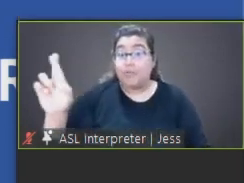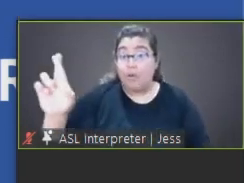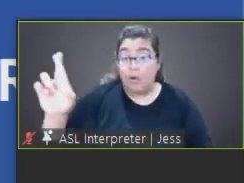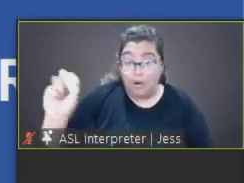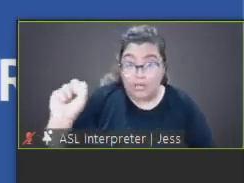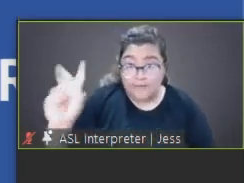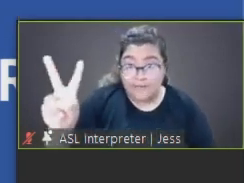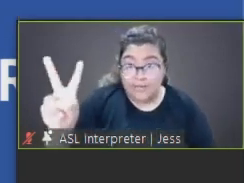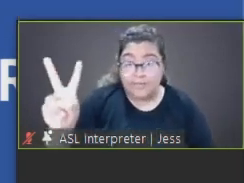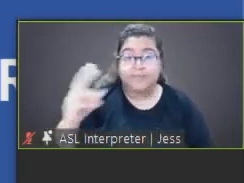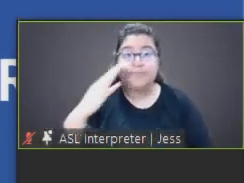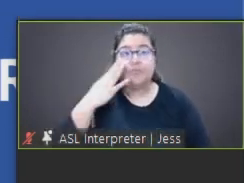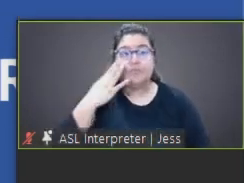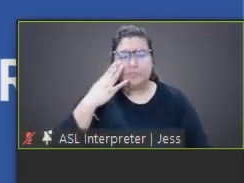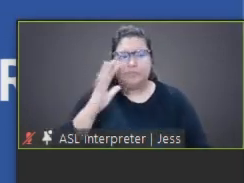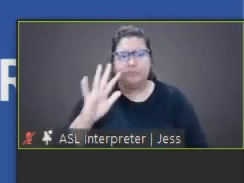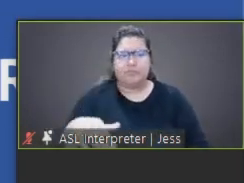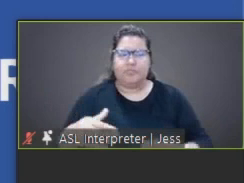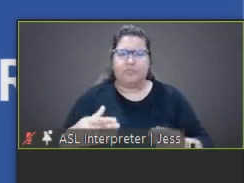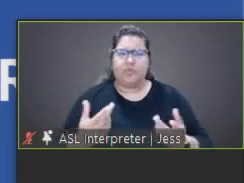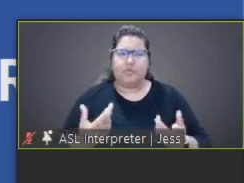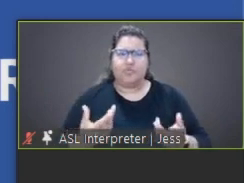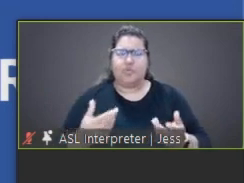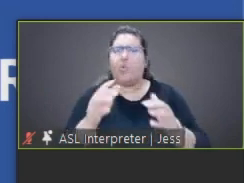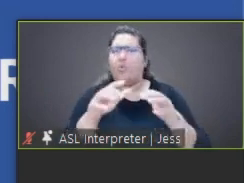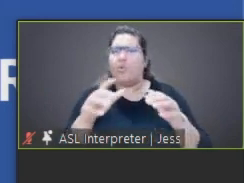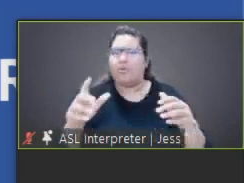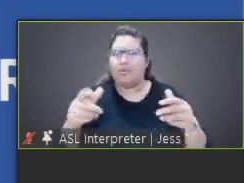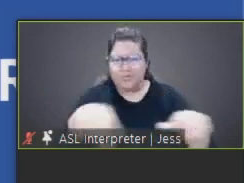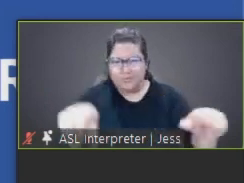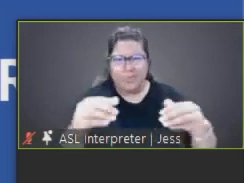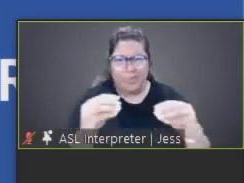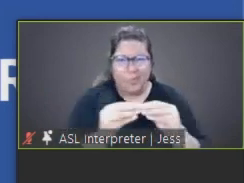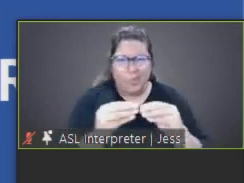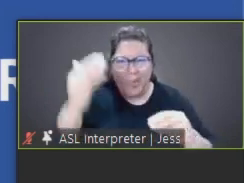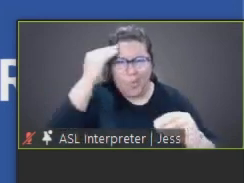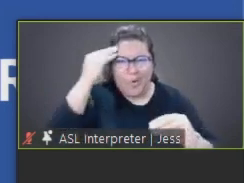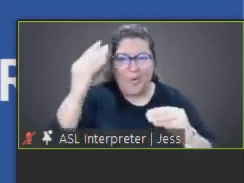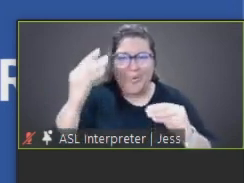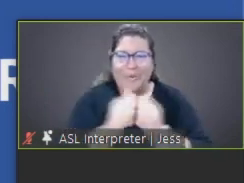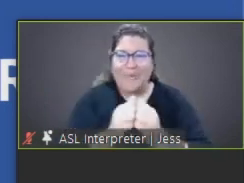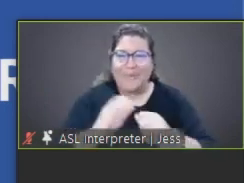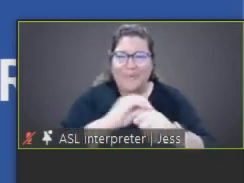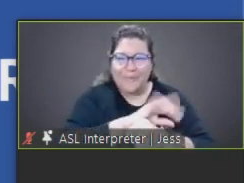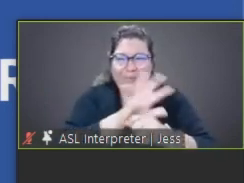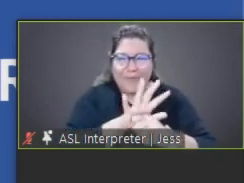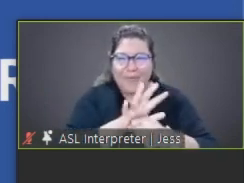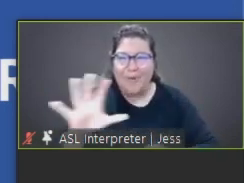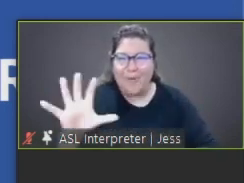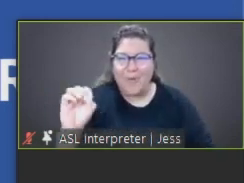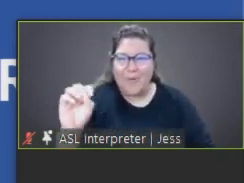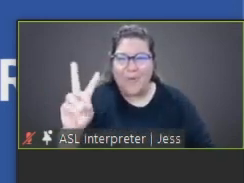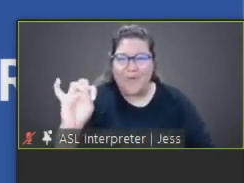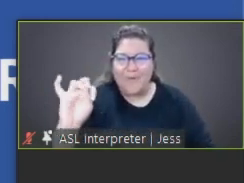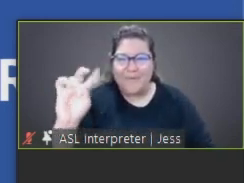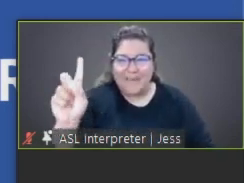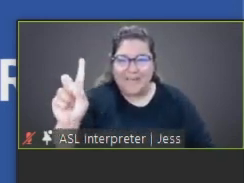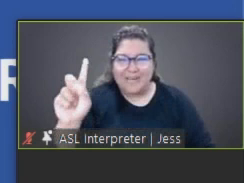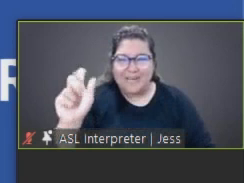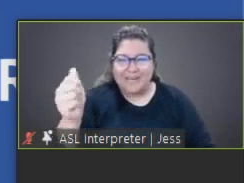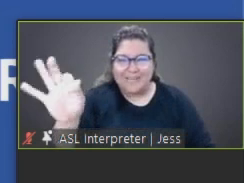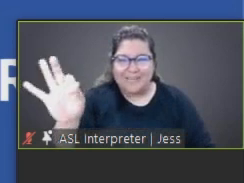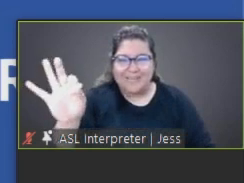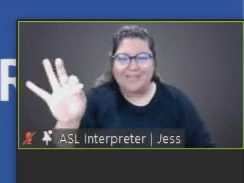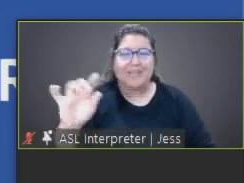I think the population has become much more familiar with COVID over the last 2.5 years, and I think people are very also comfortable